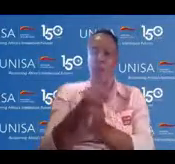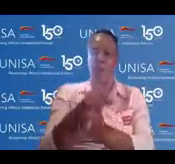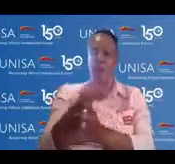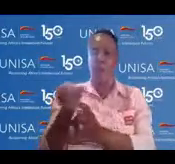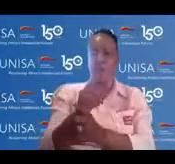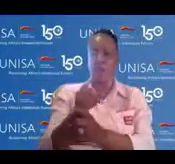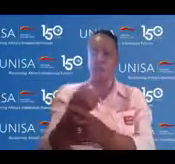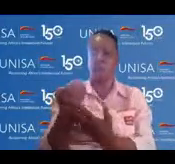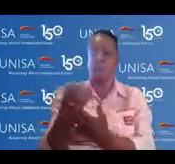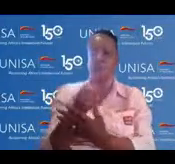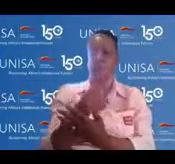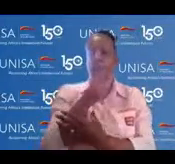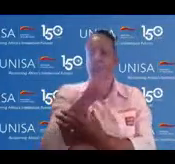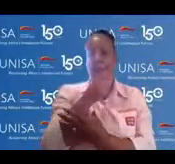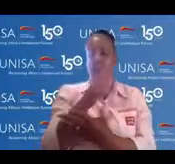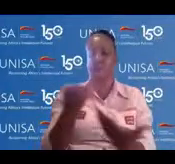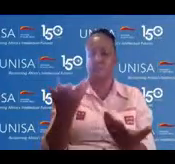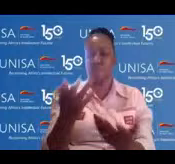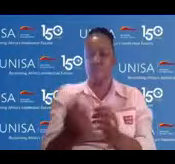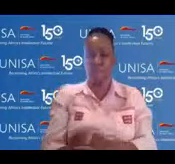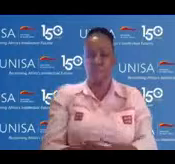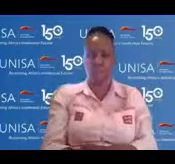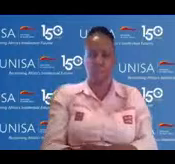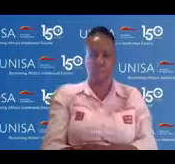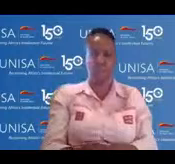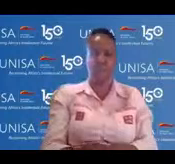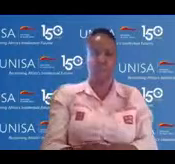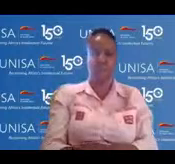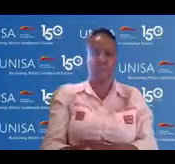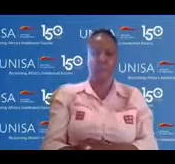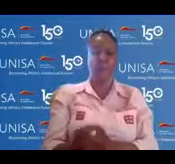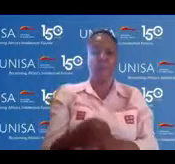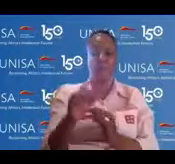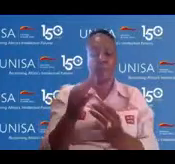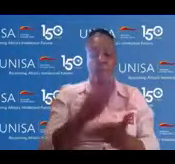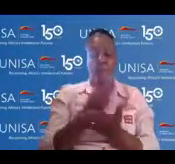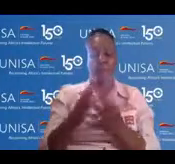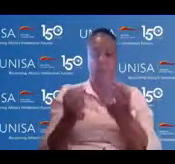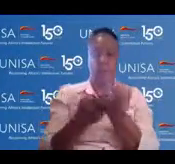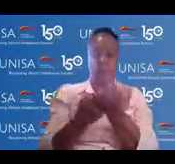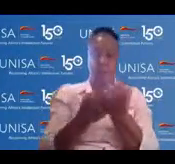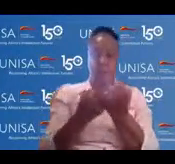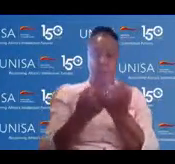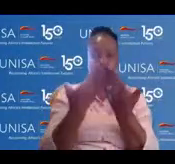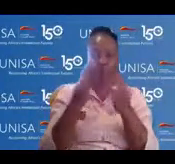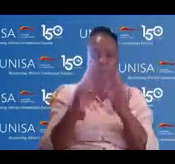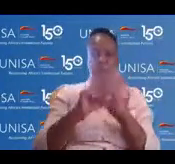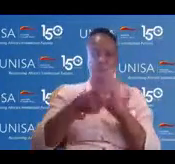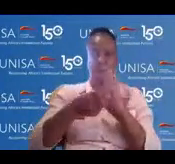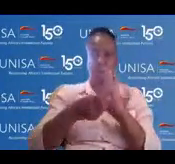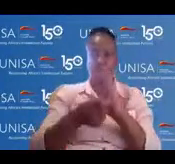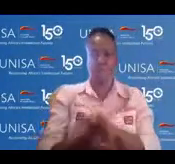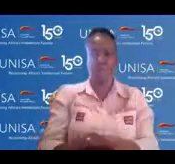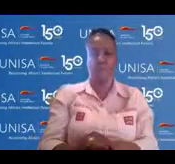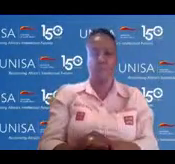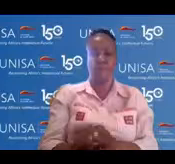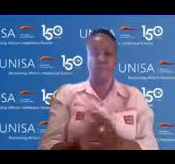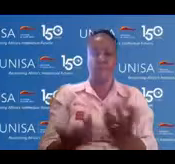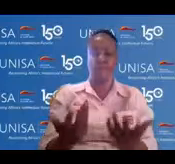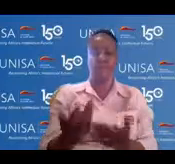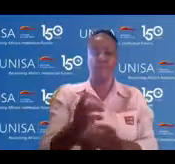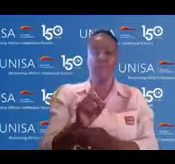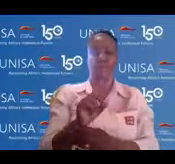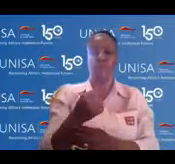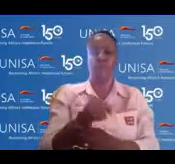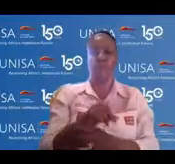disability. And then as part of the support for students with disabilities, then there's what we call special